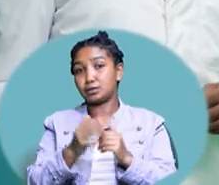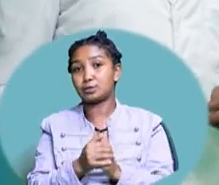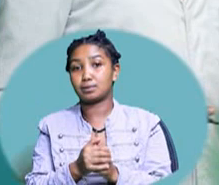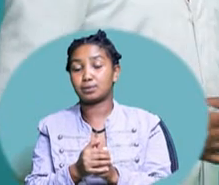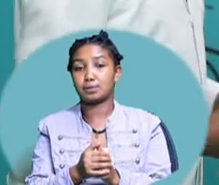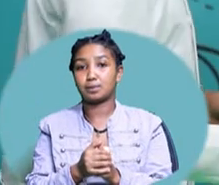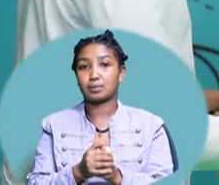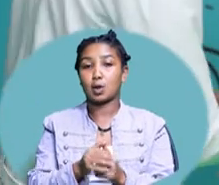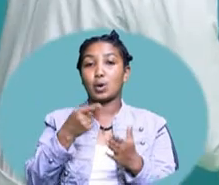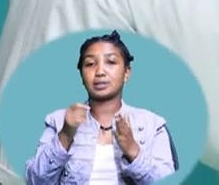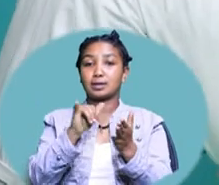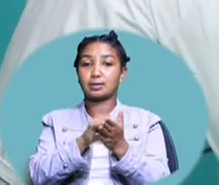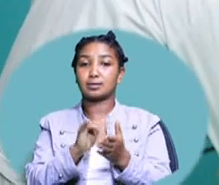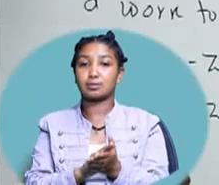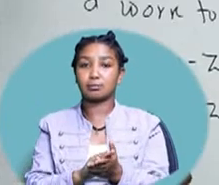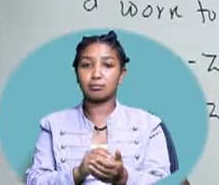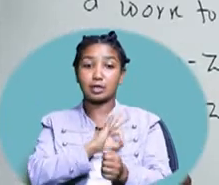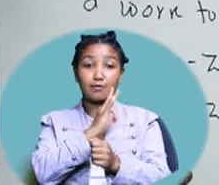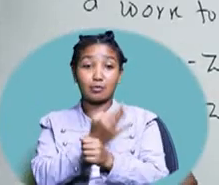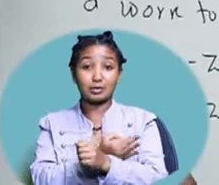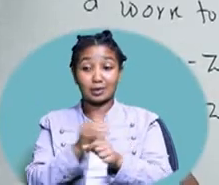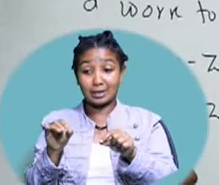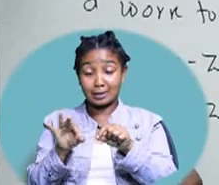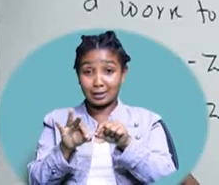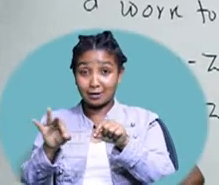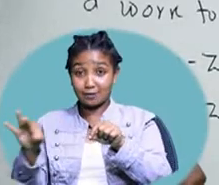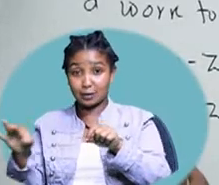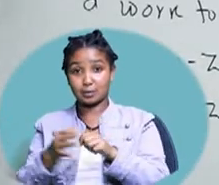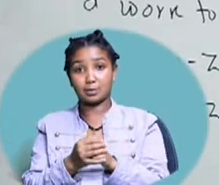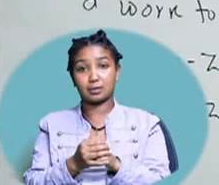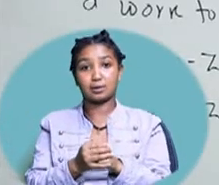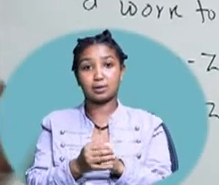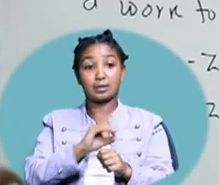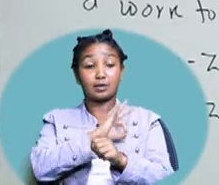work. What is that? The force and the displacement